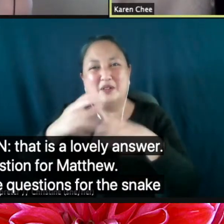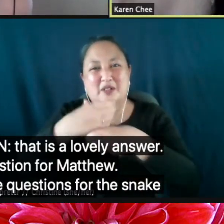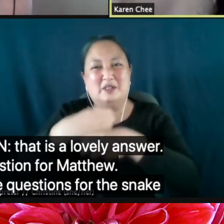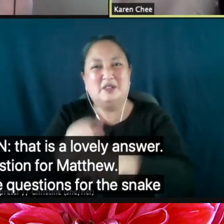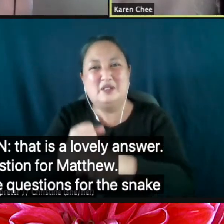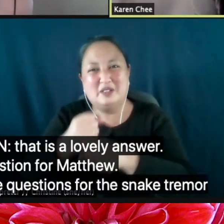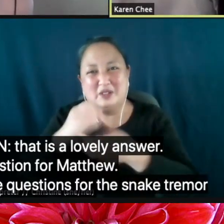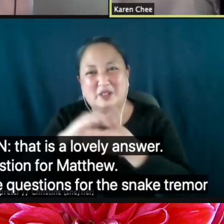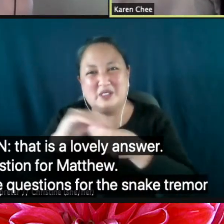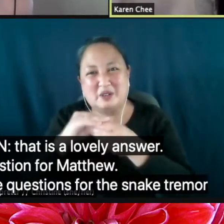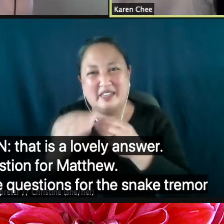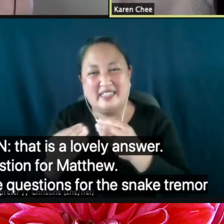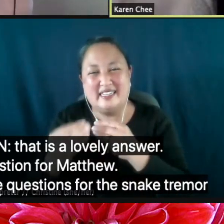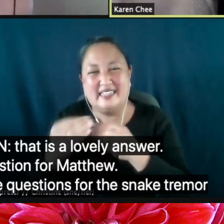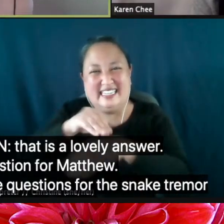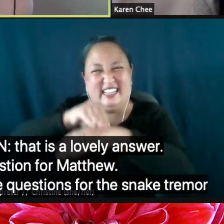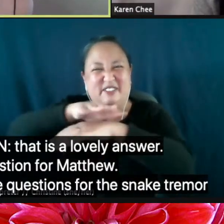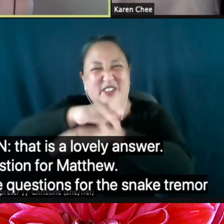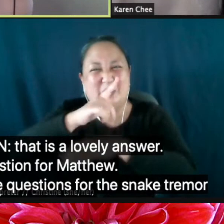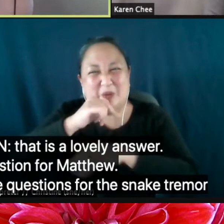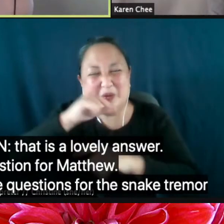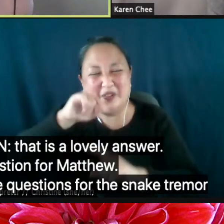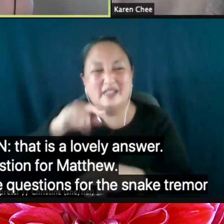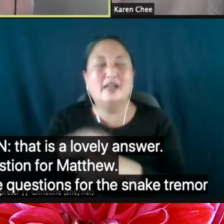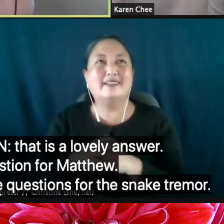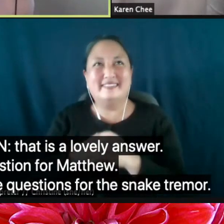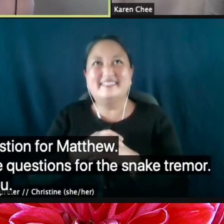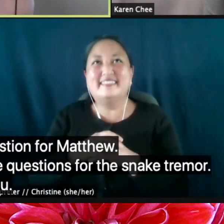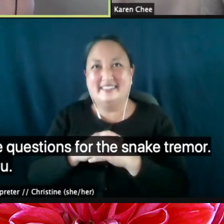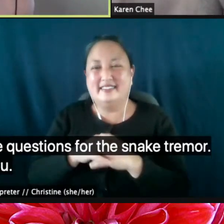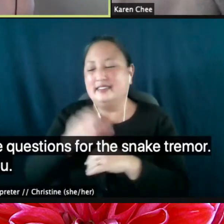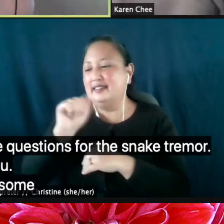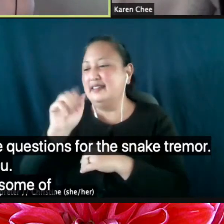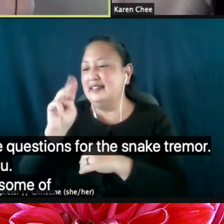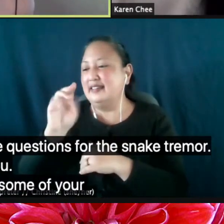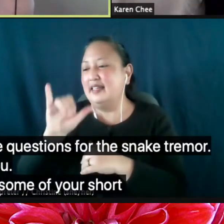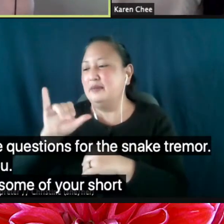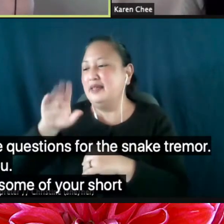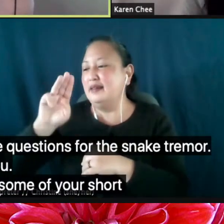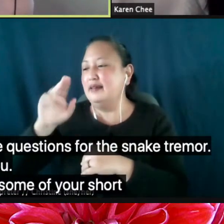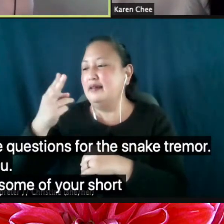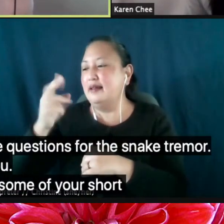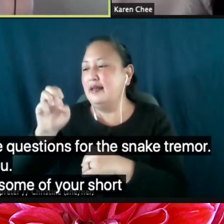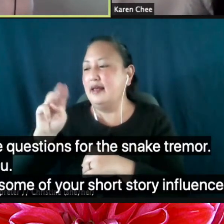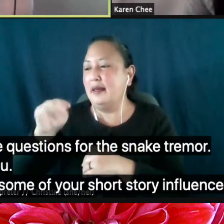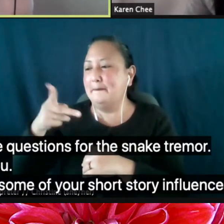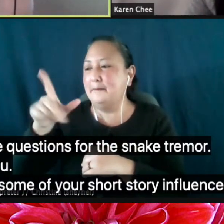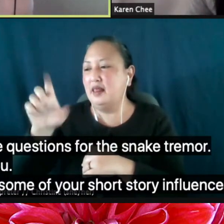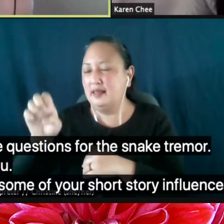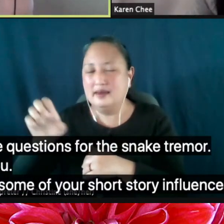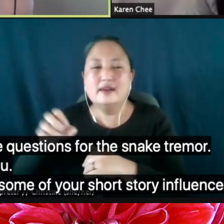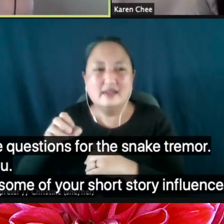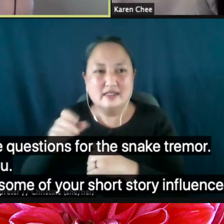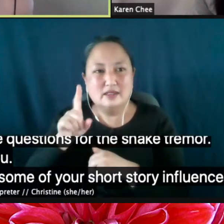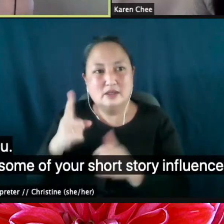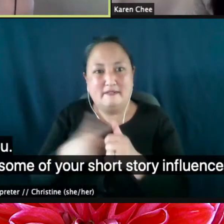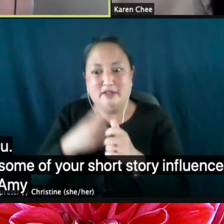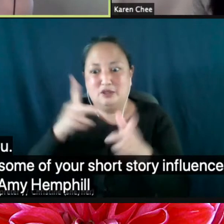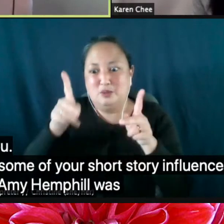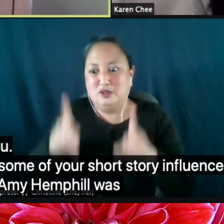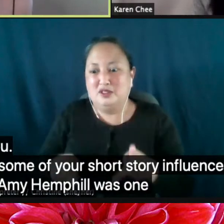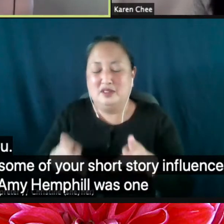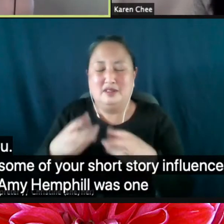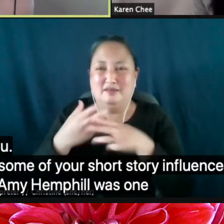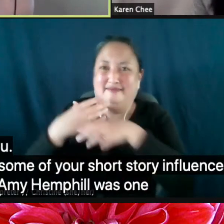influences? love this question. Amy Hempel was like one of the first people to write short stories. It just like broke my